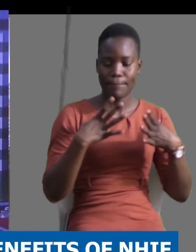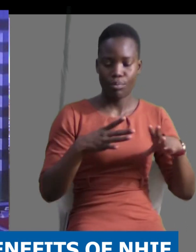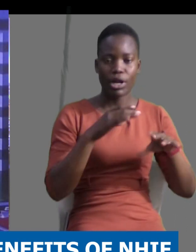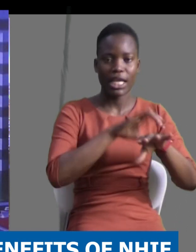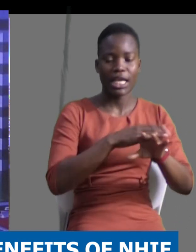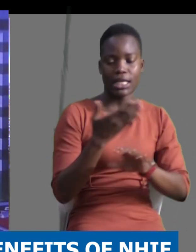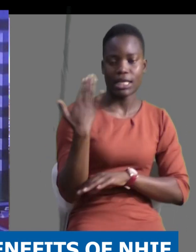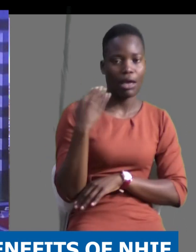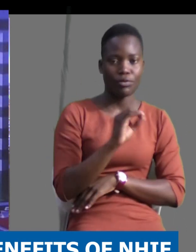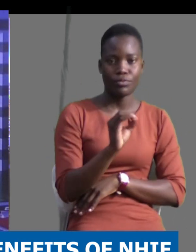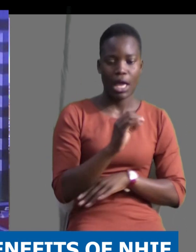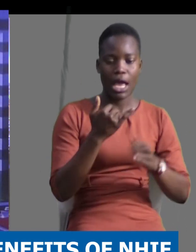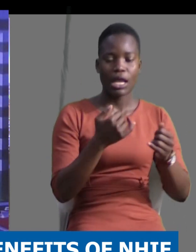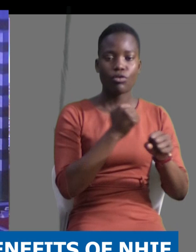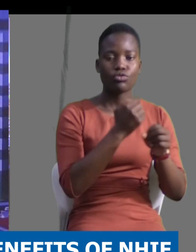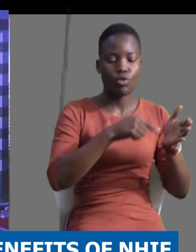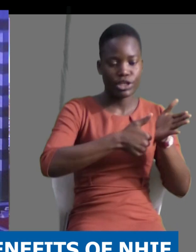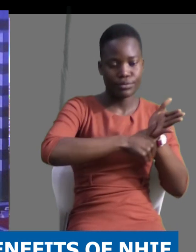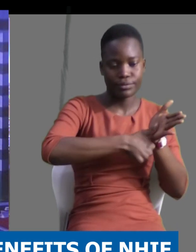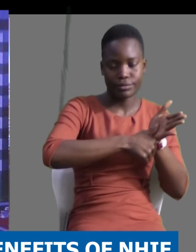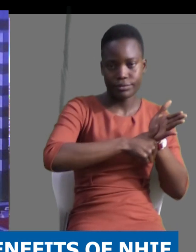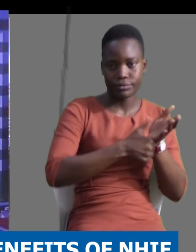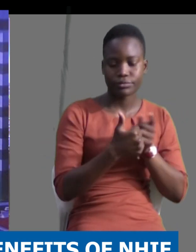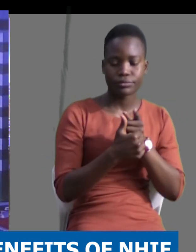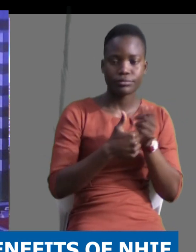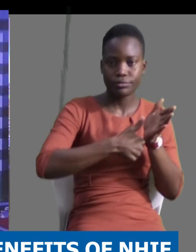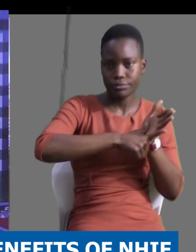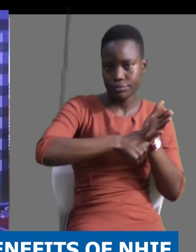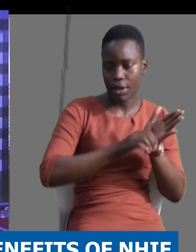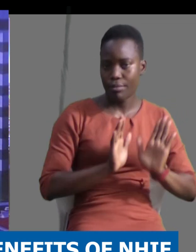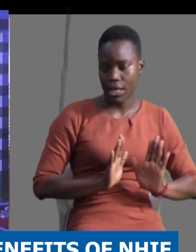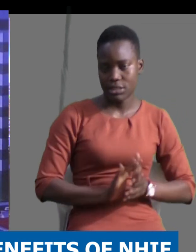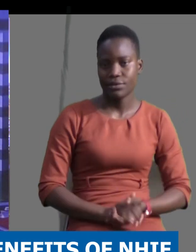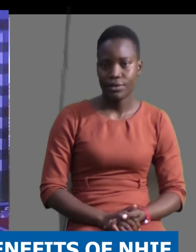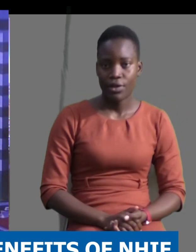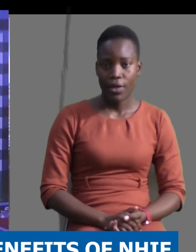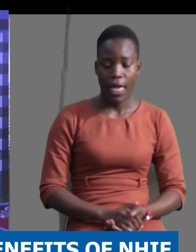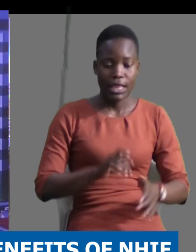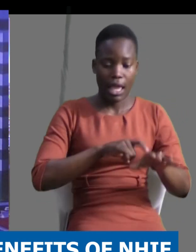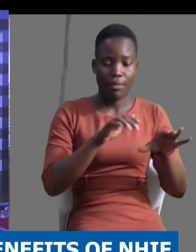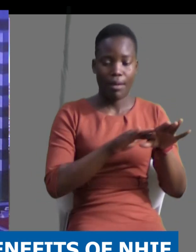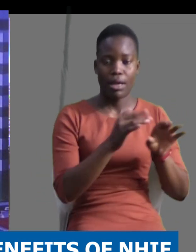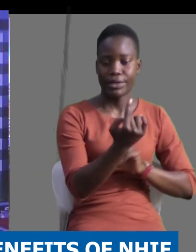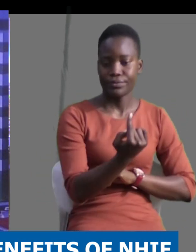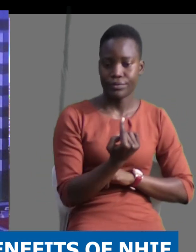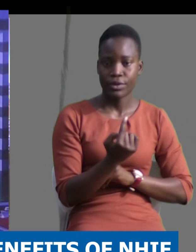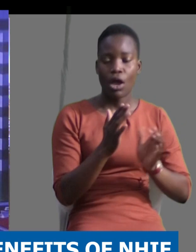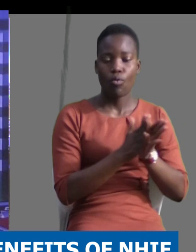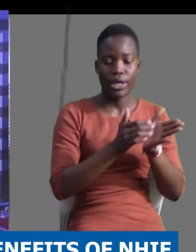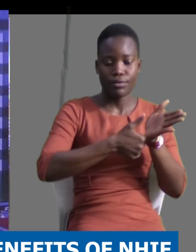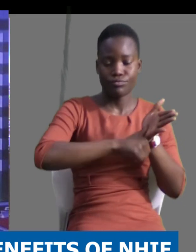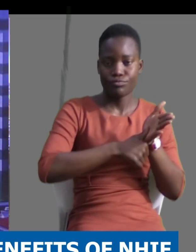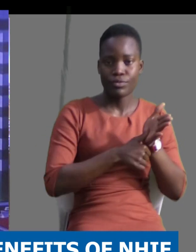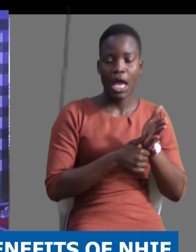that people used to get. Now we just do biometric registration with the fingers. And once a member